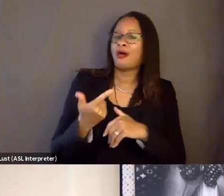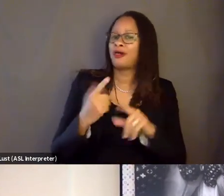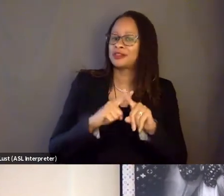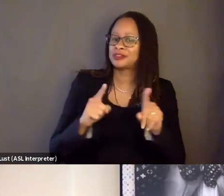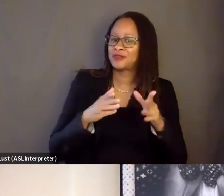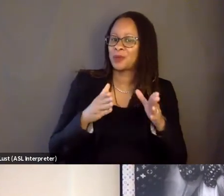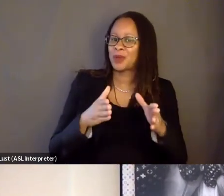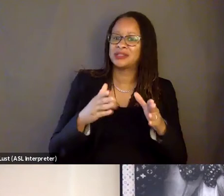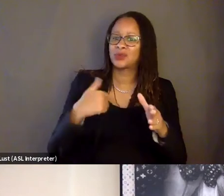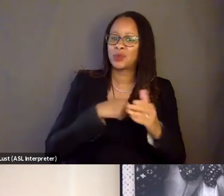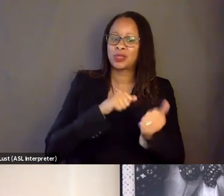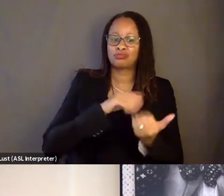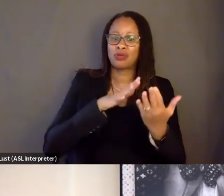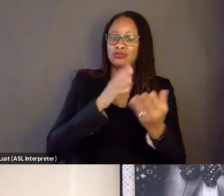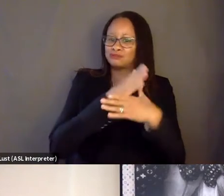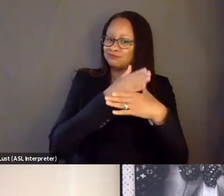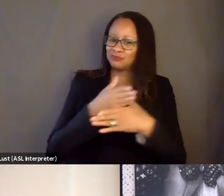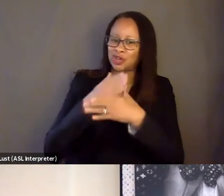telling story.